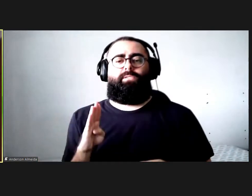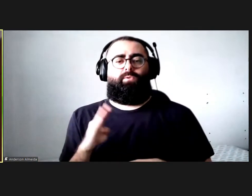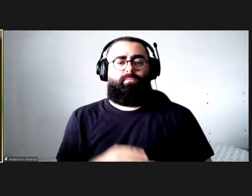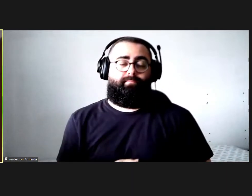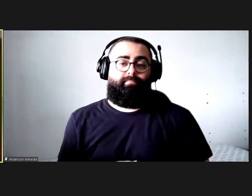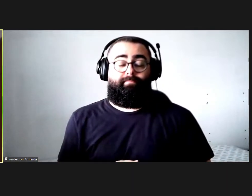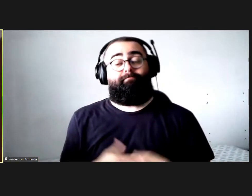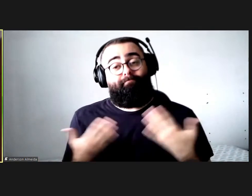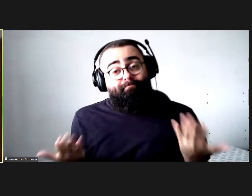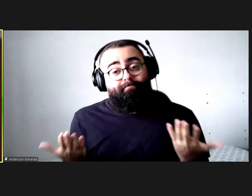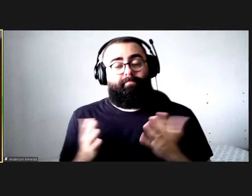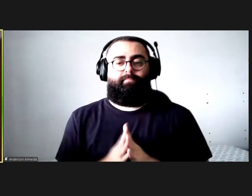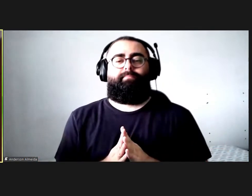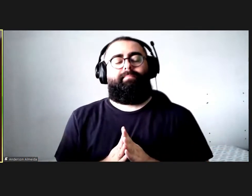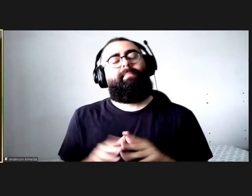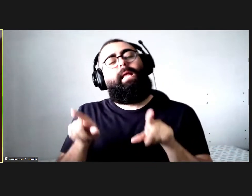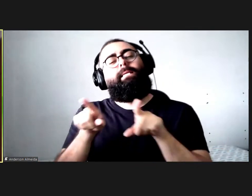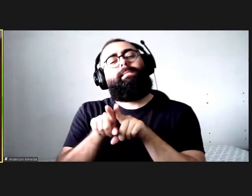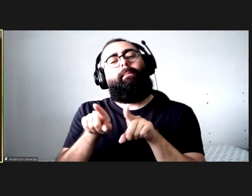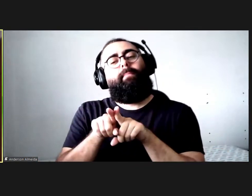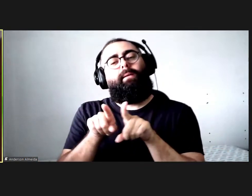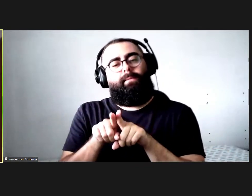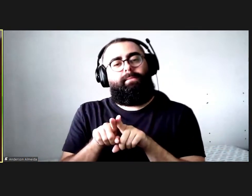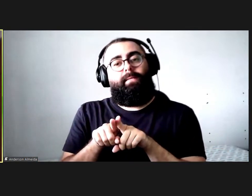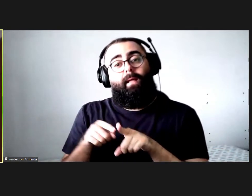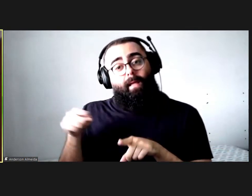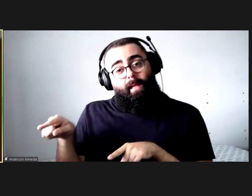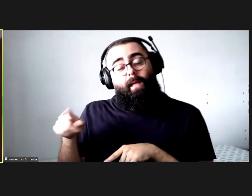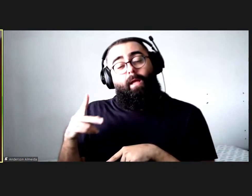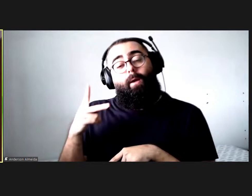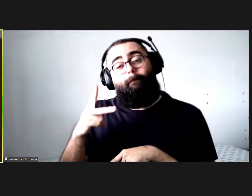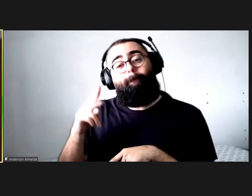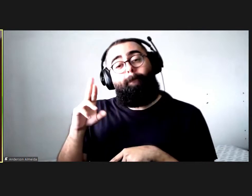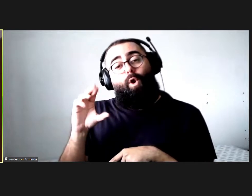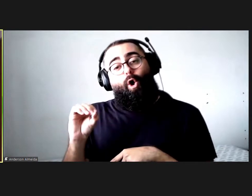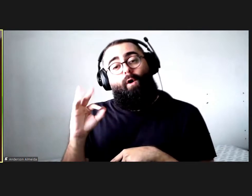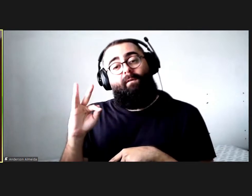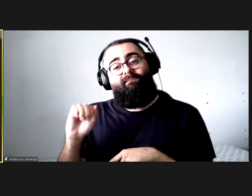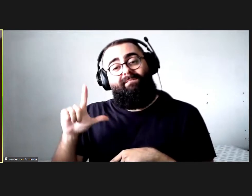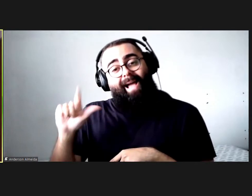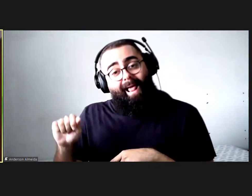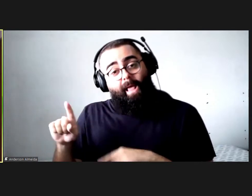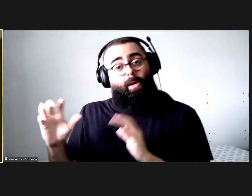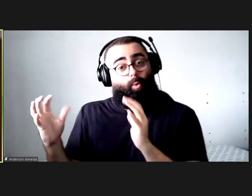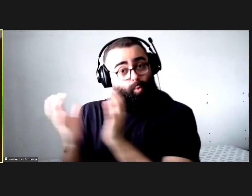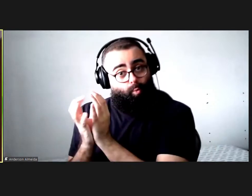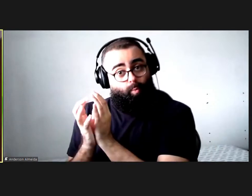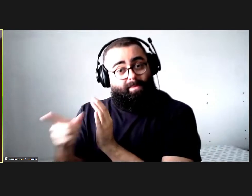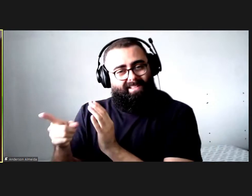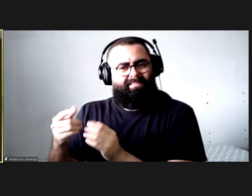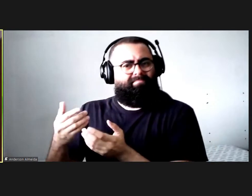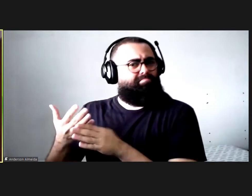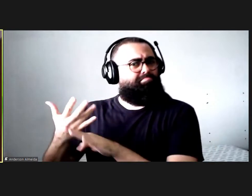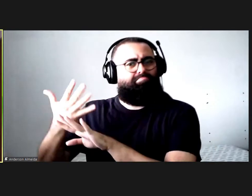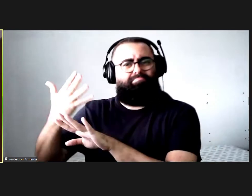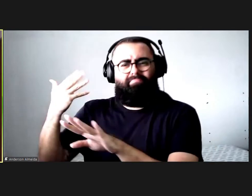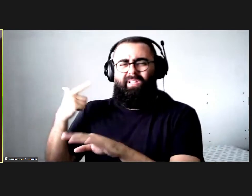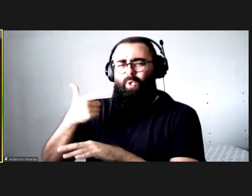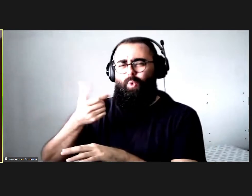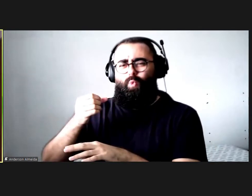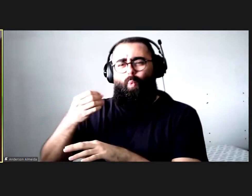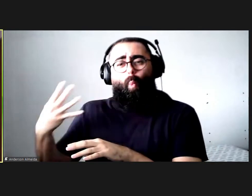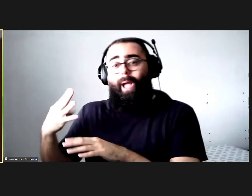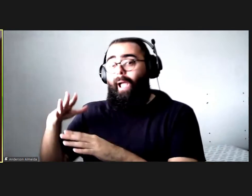Finally, we want to mention the Profala group, which has been active since 2004. In this group,